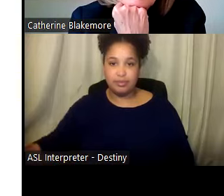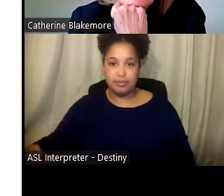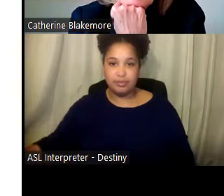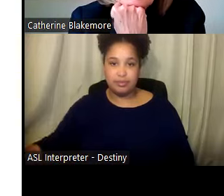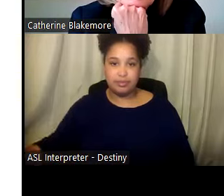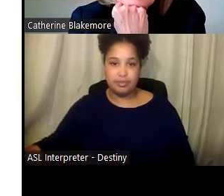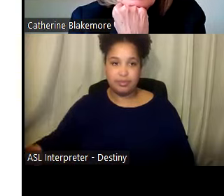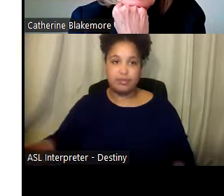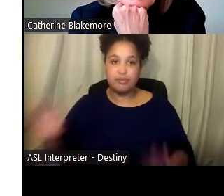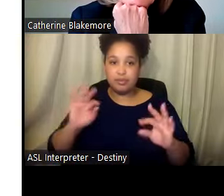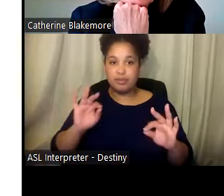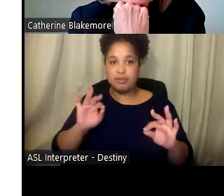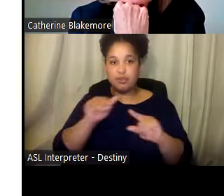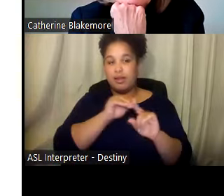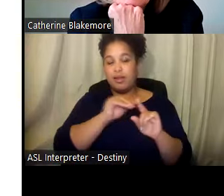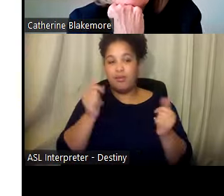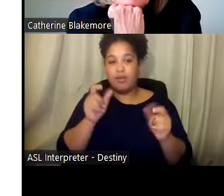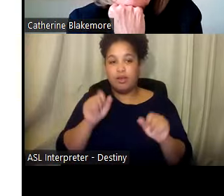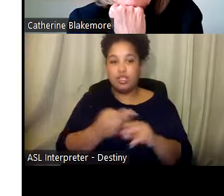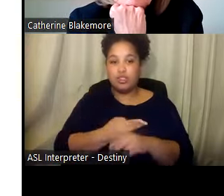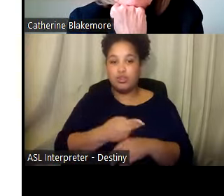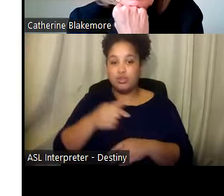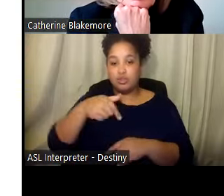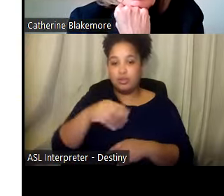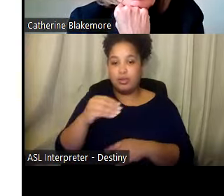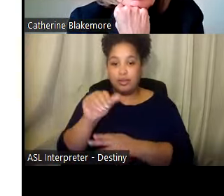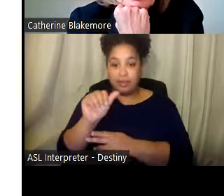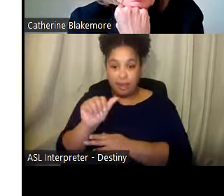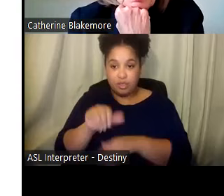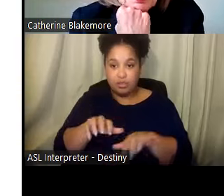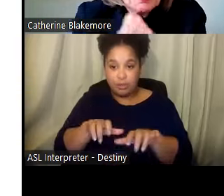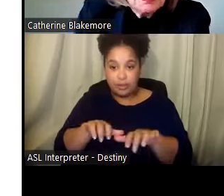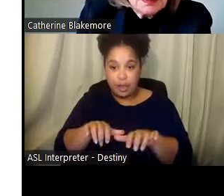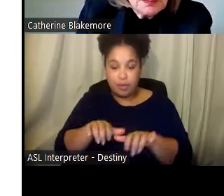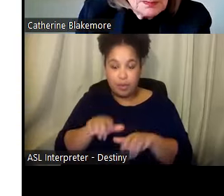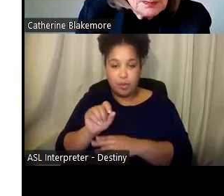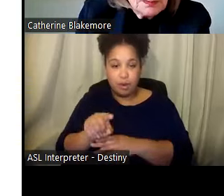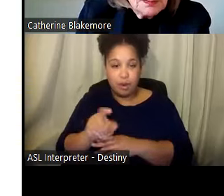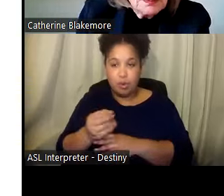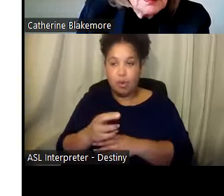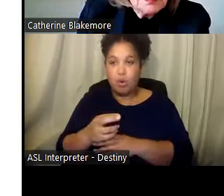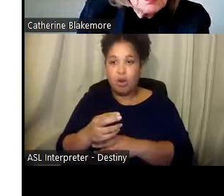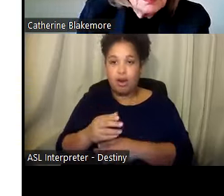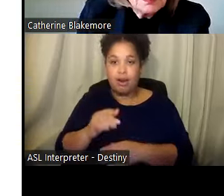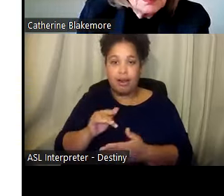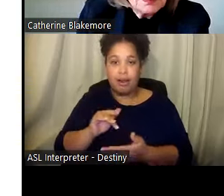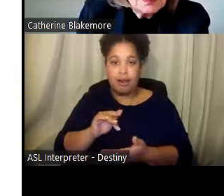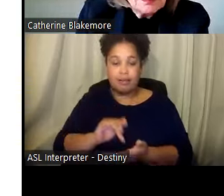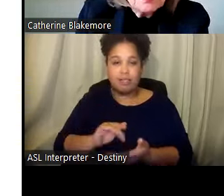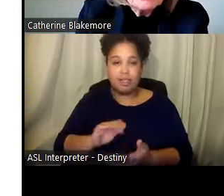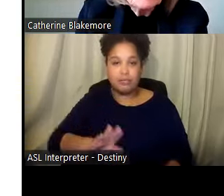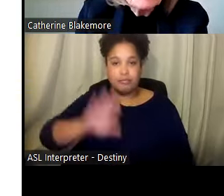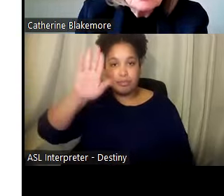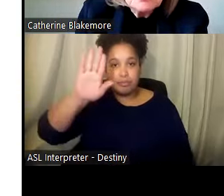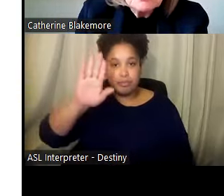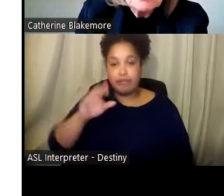Perfect. So just reminding everyone, you can use the Q&A function to ask a question or select the raise hand icon. And we will